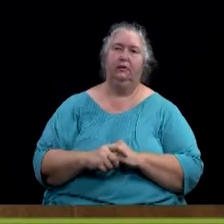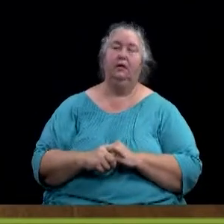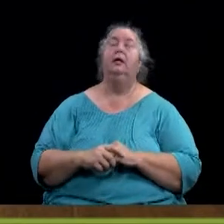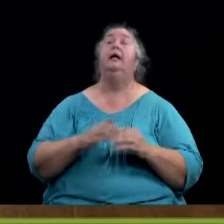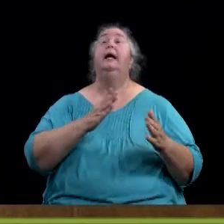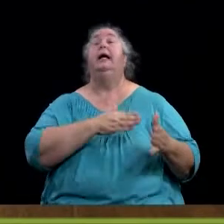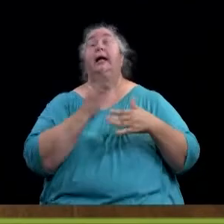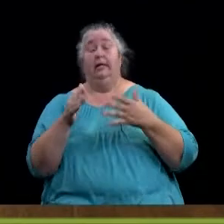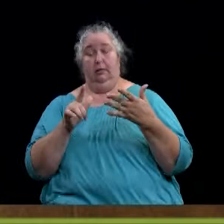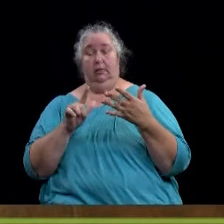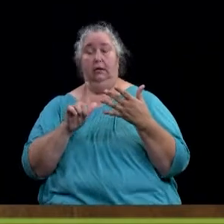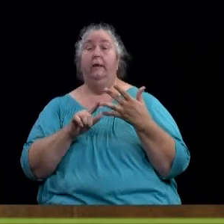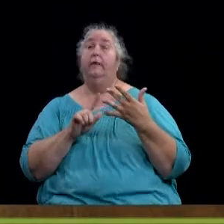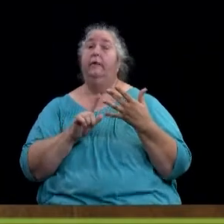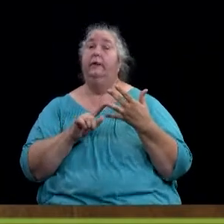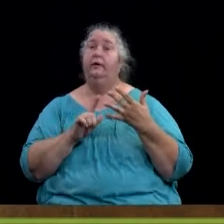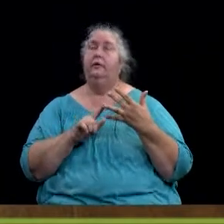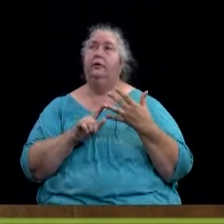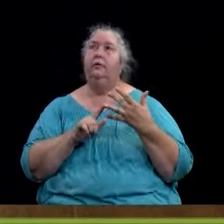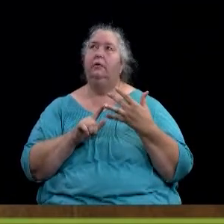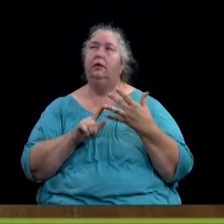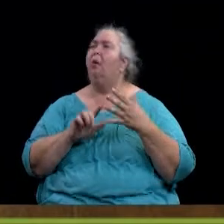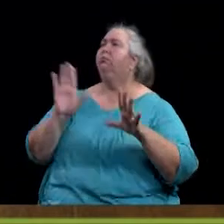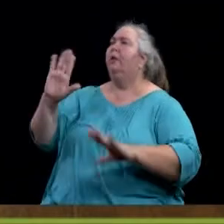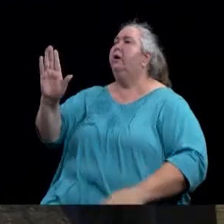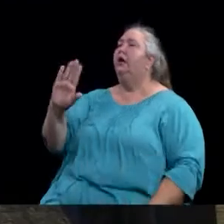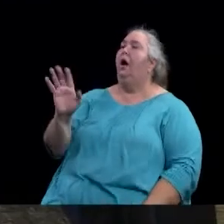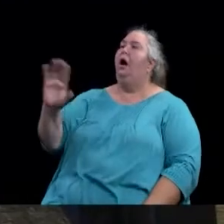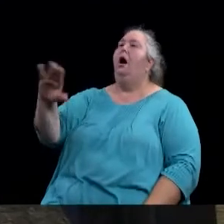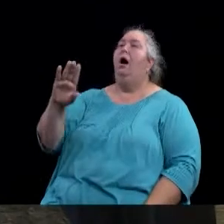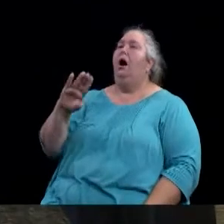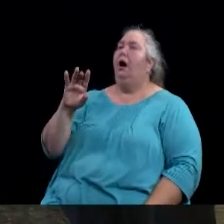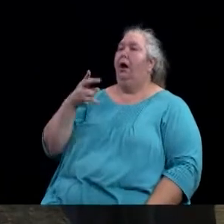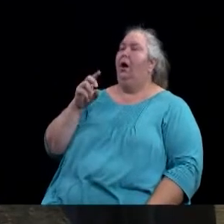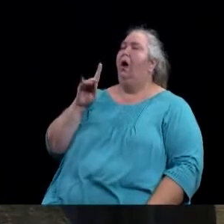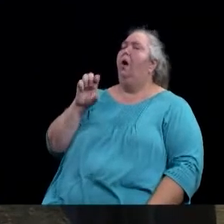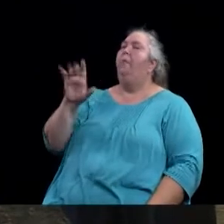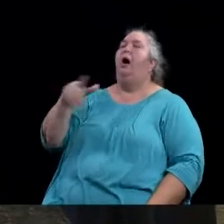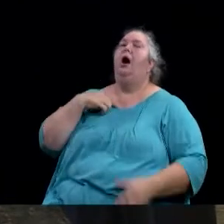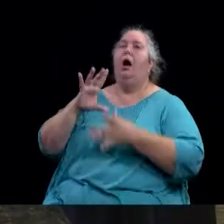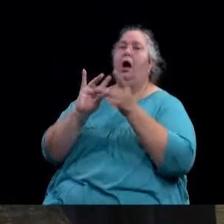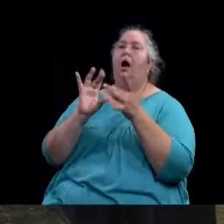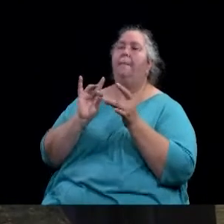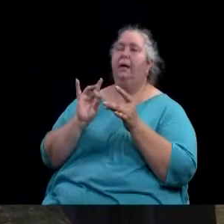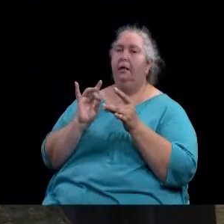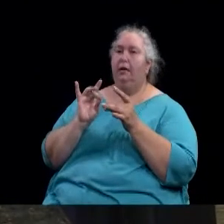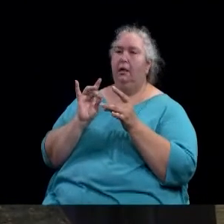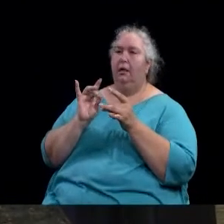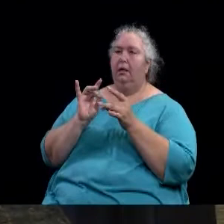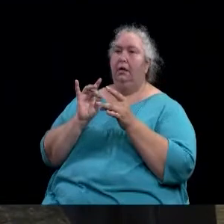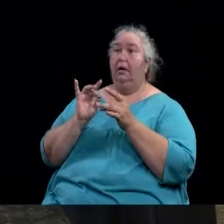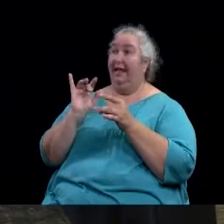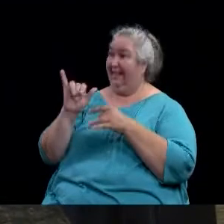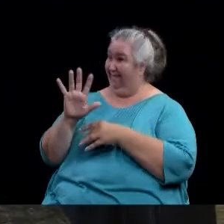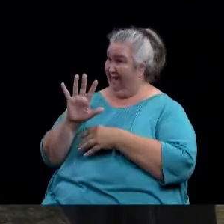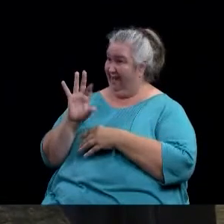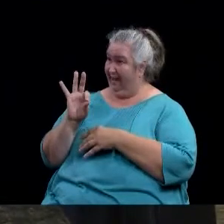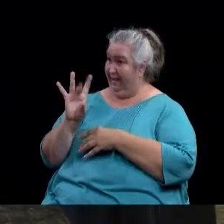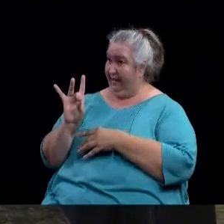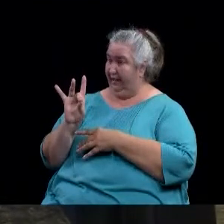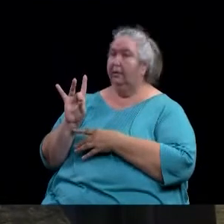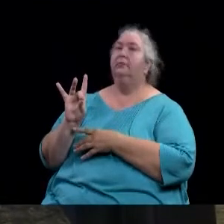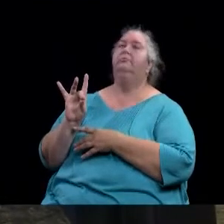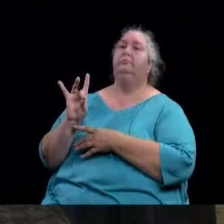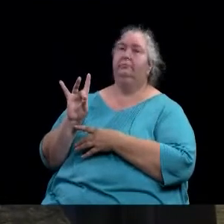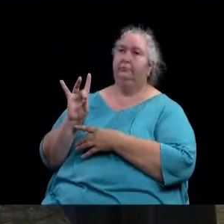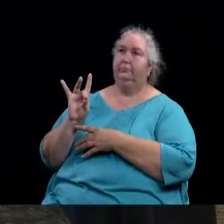Bradley, this is Holmes. Yes, I just sir. wanted to comment on that 598, and that's out in West Highway 84, not my district out